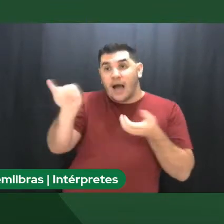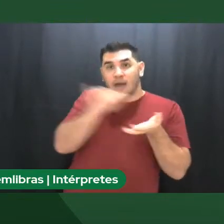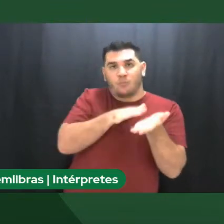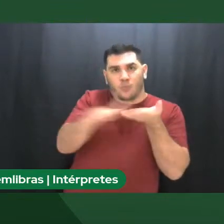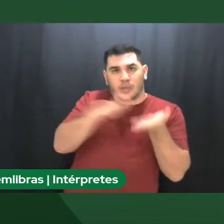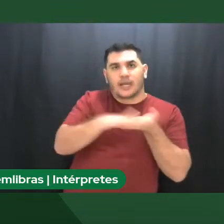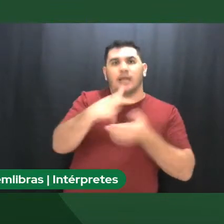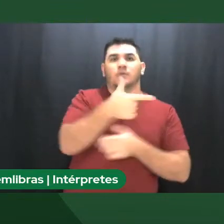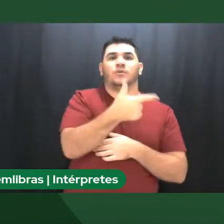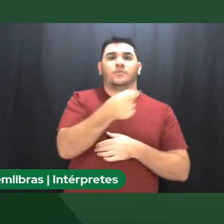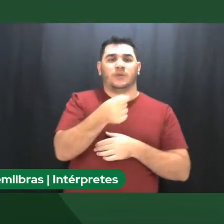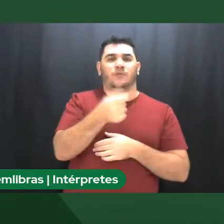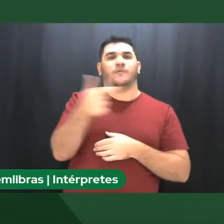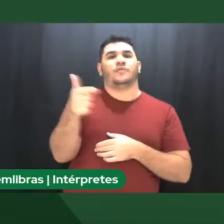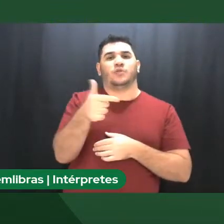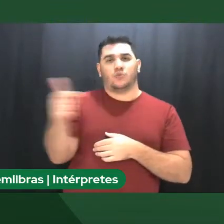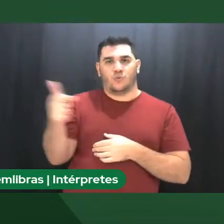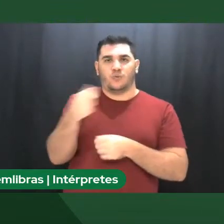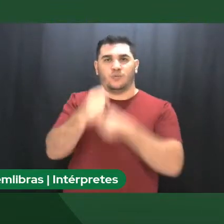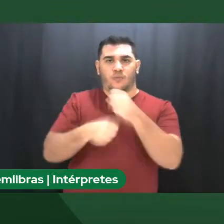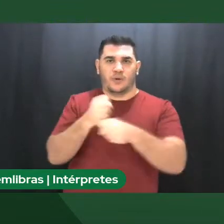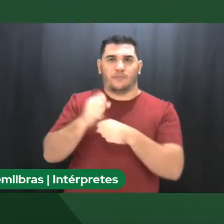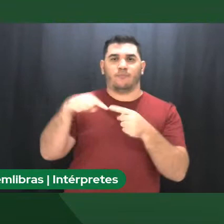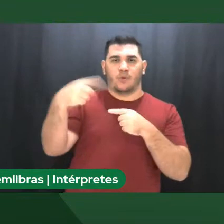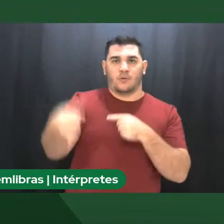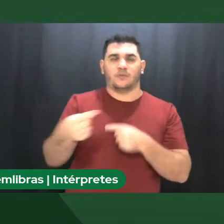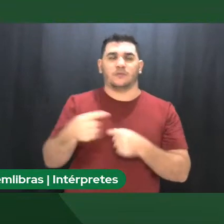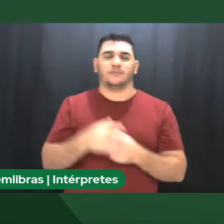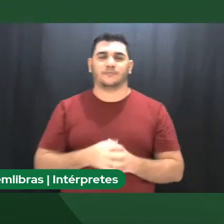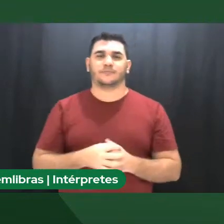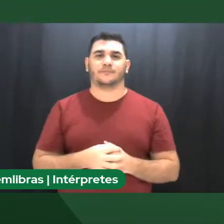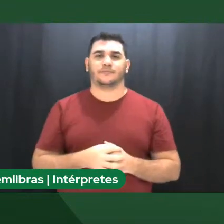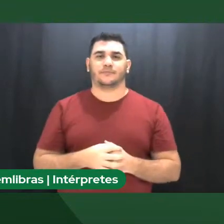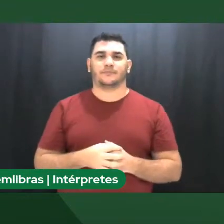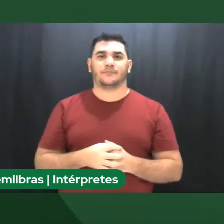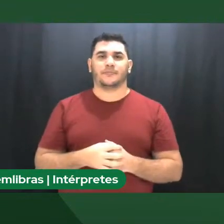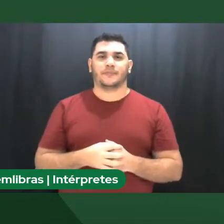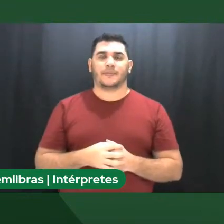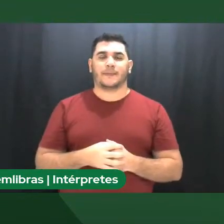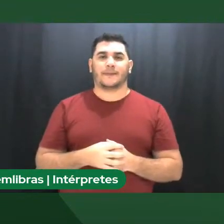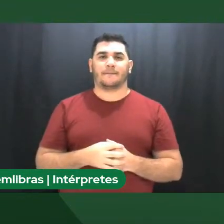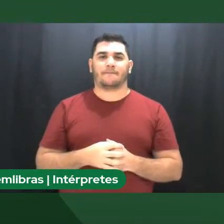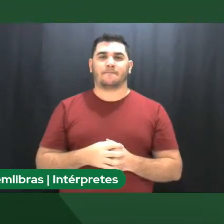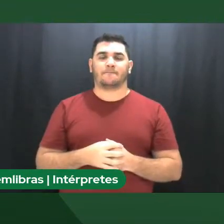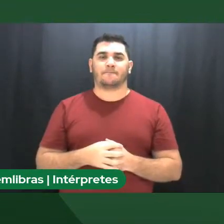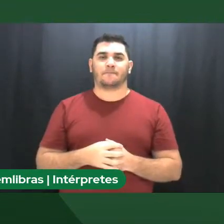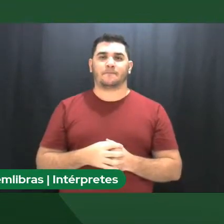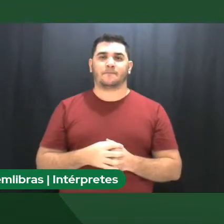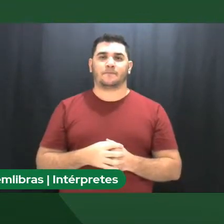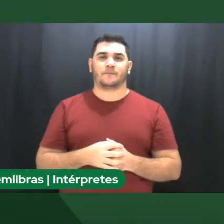photo tagging. Ben Shneiderman pioneered the highlighted textual link in